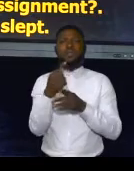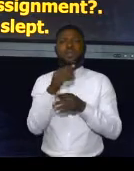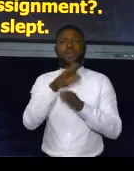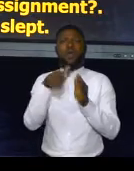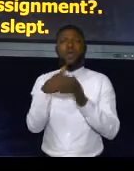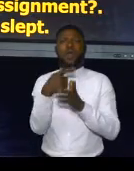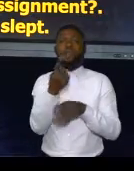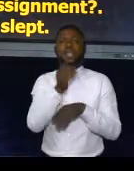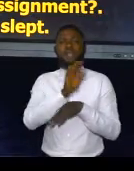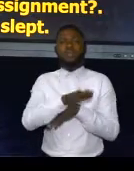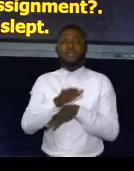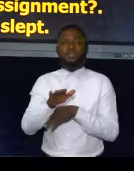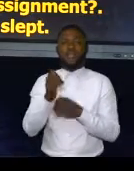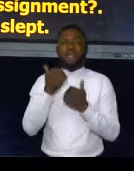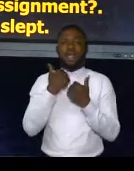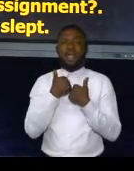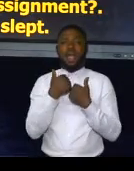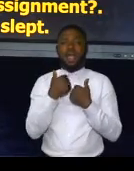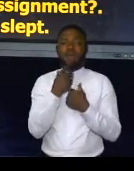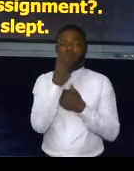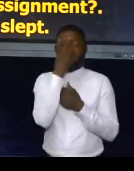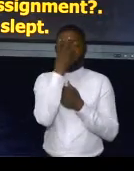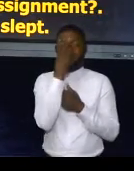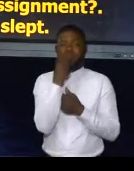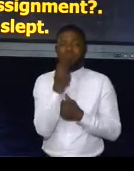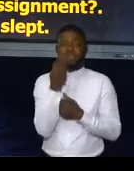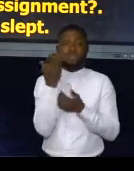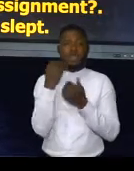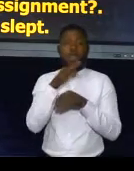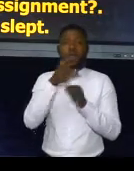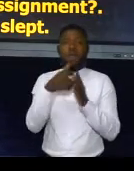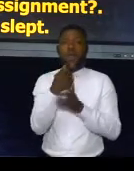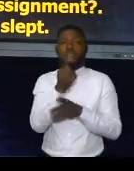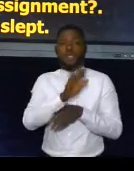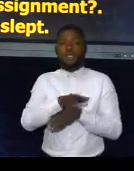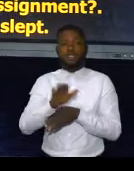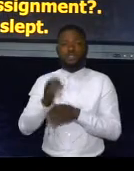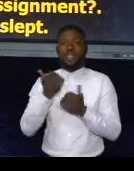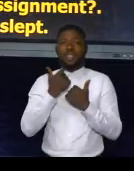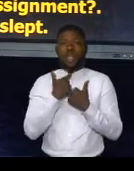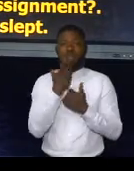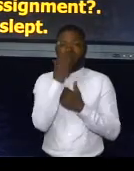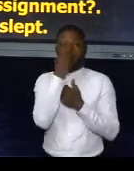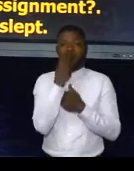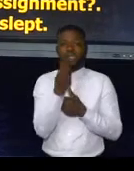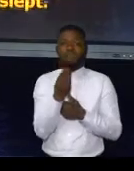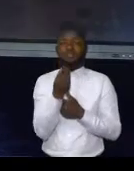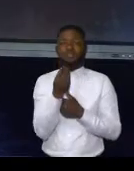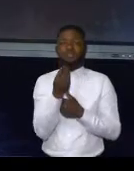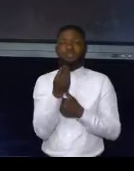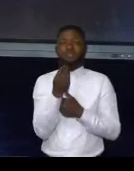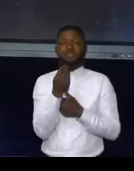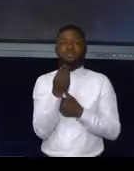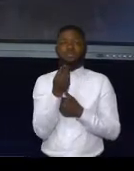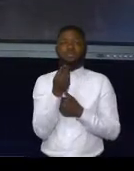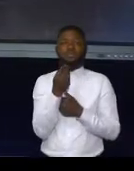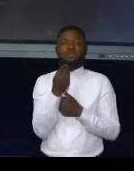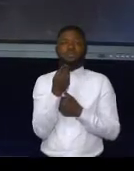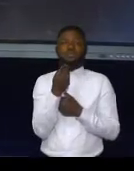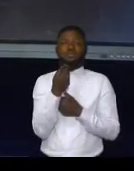All the children have slept. All the children have slept.